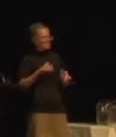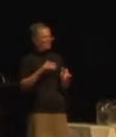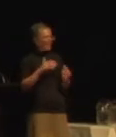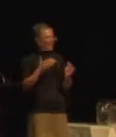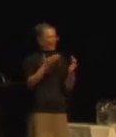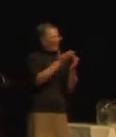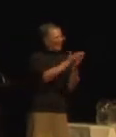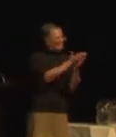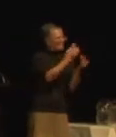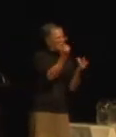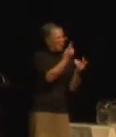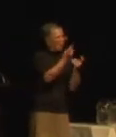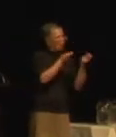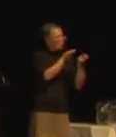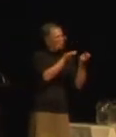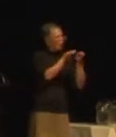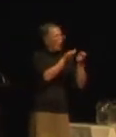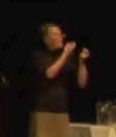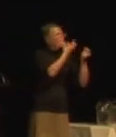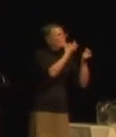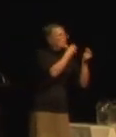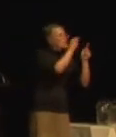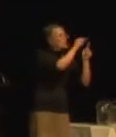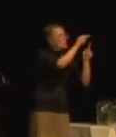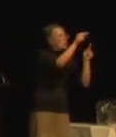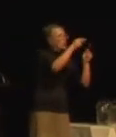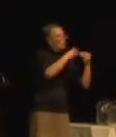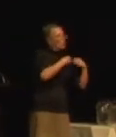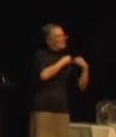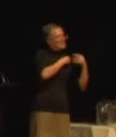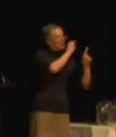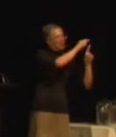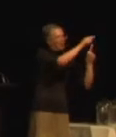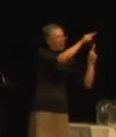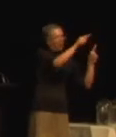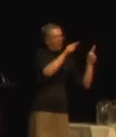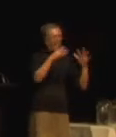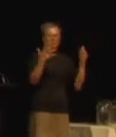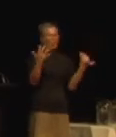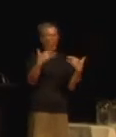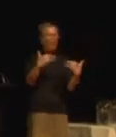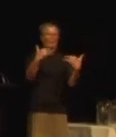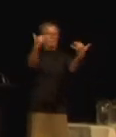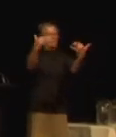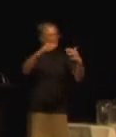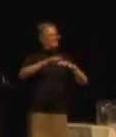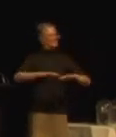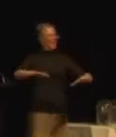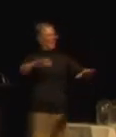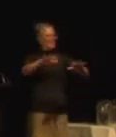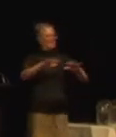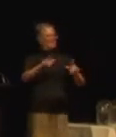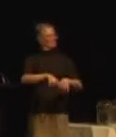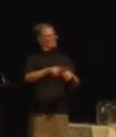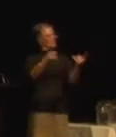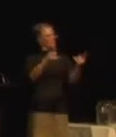few Silicon Valley-based businesses. The nature of public space and haui hui has changed in ways that we're really